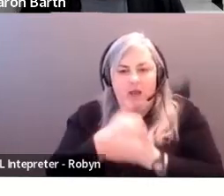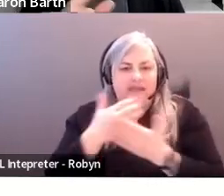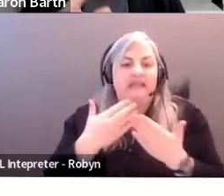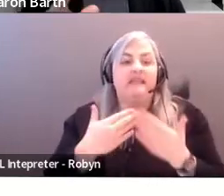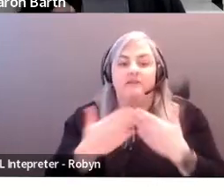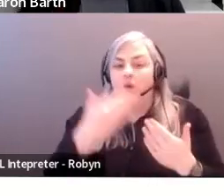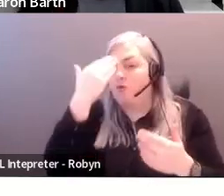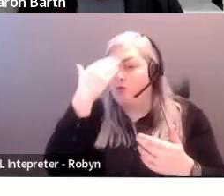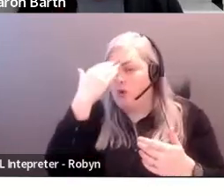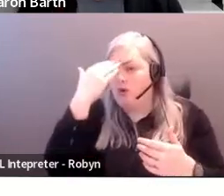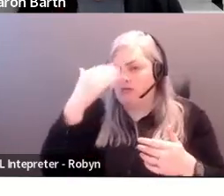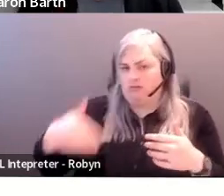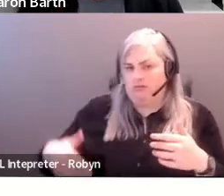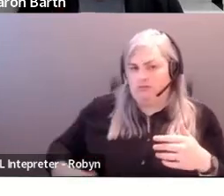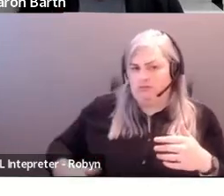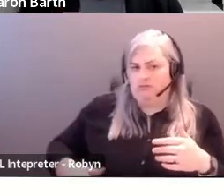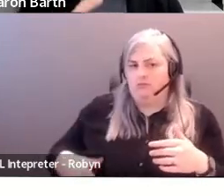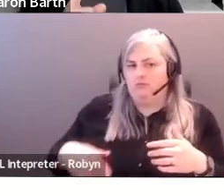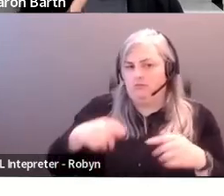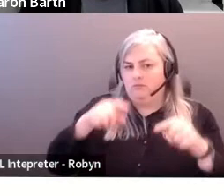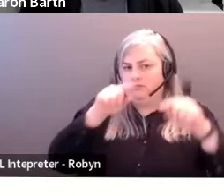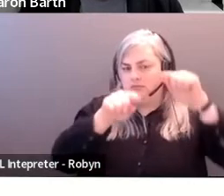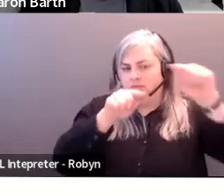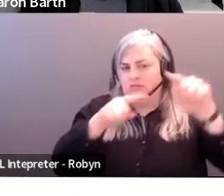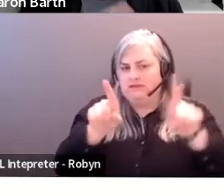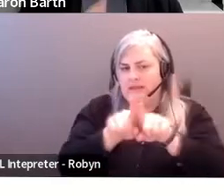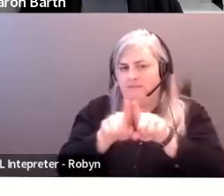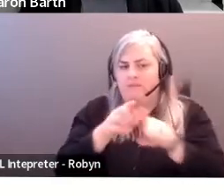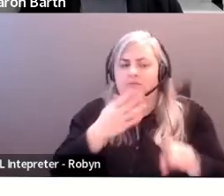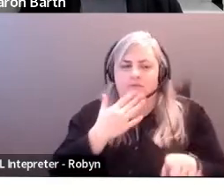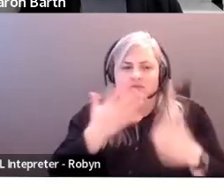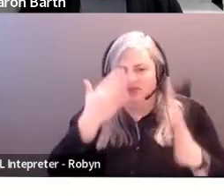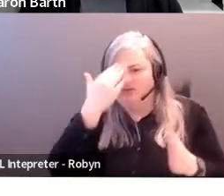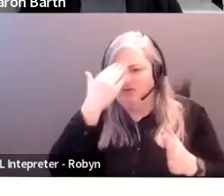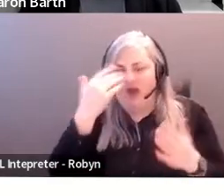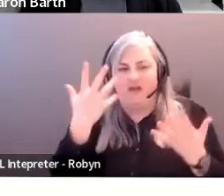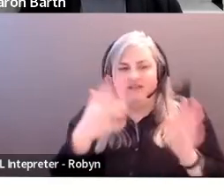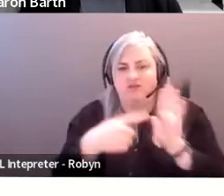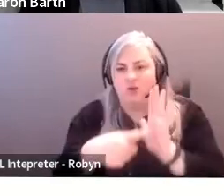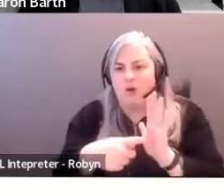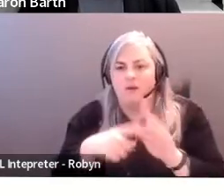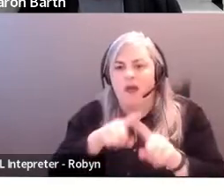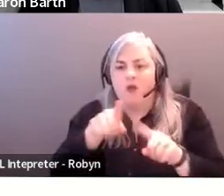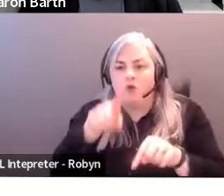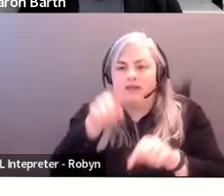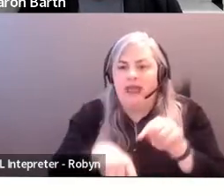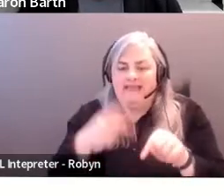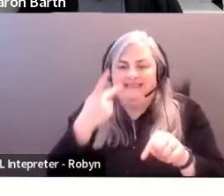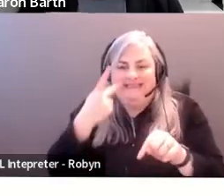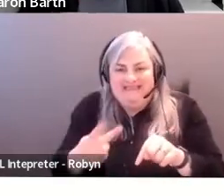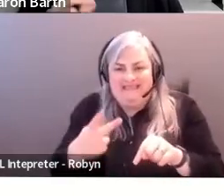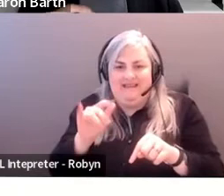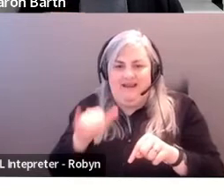know intellectually they're the same. You know that. I've just showed you that. But you cannot see it that